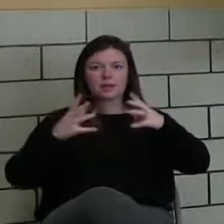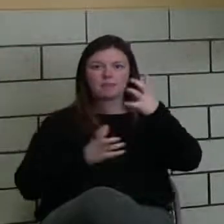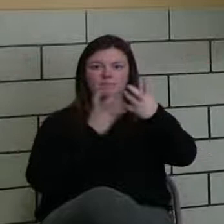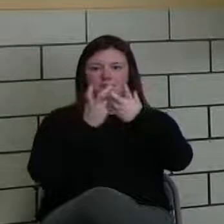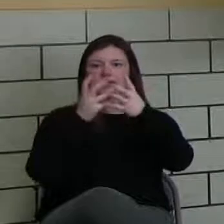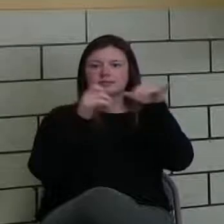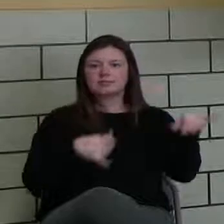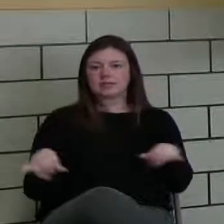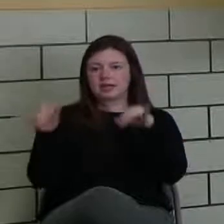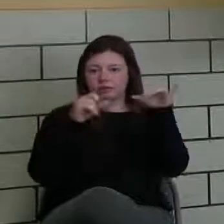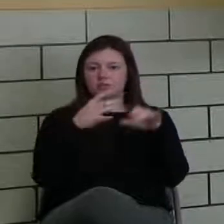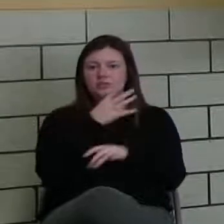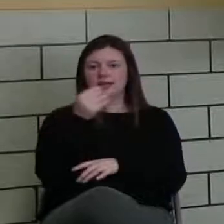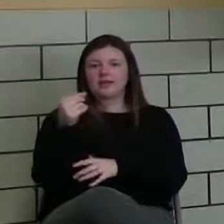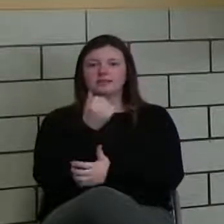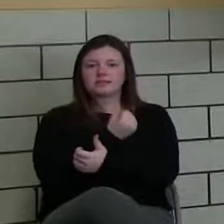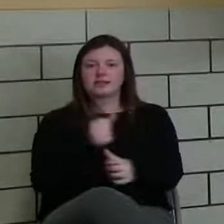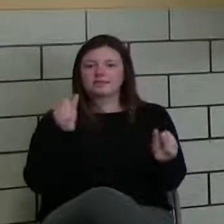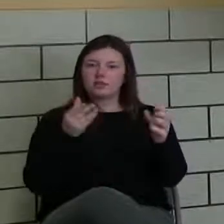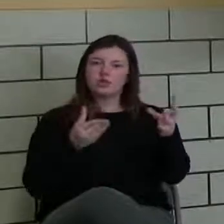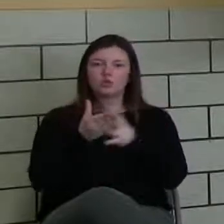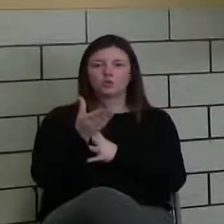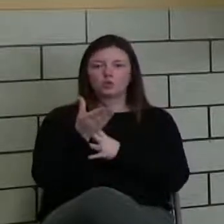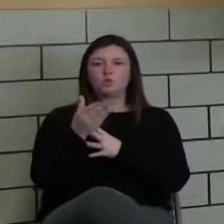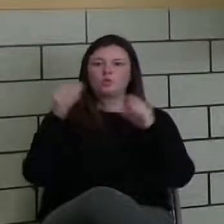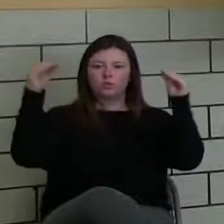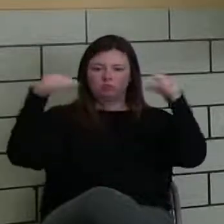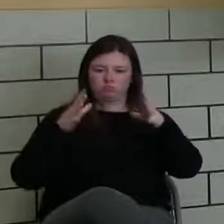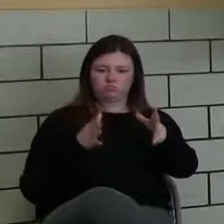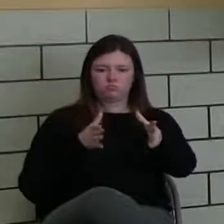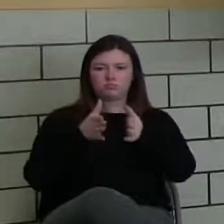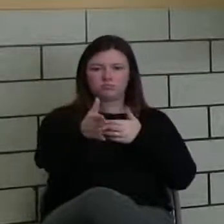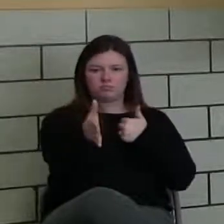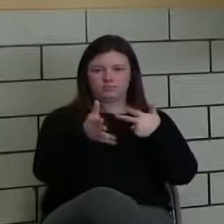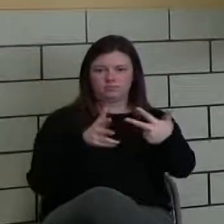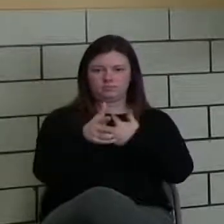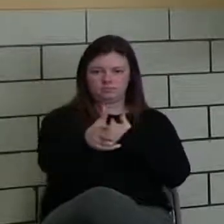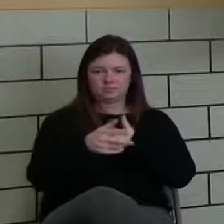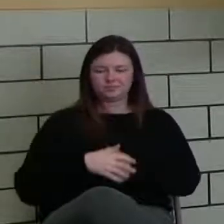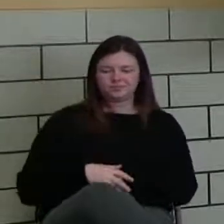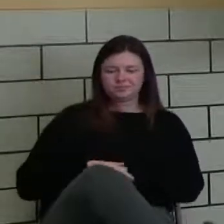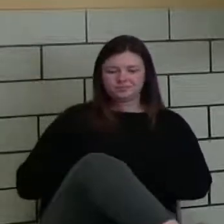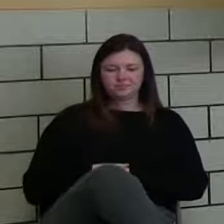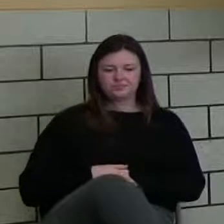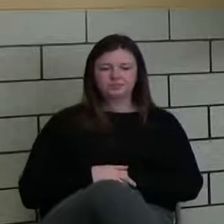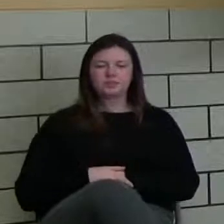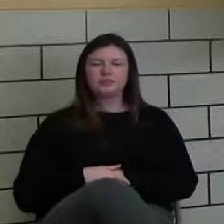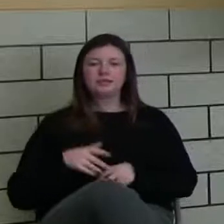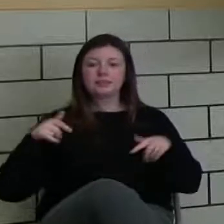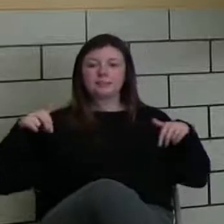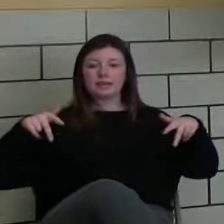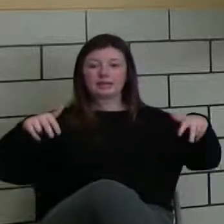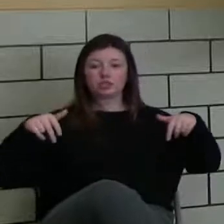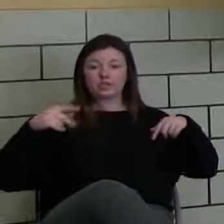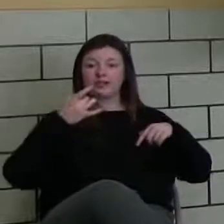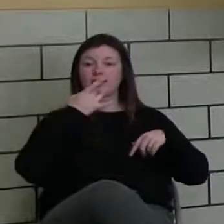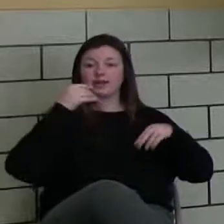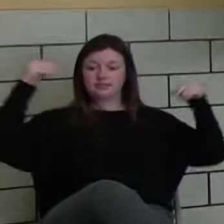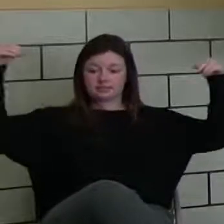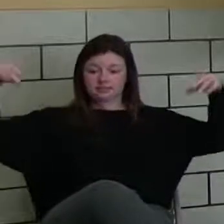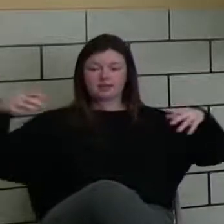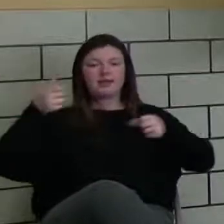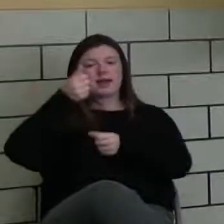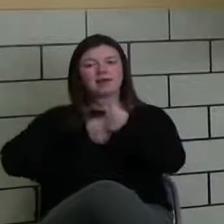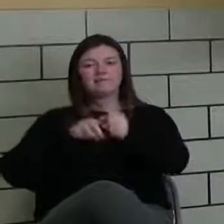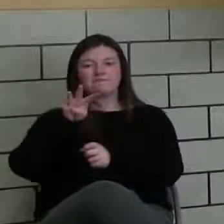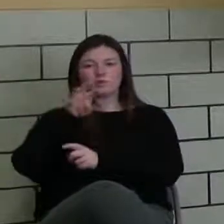the standards and the safety through the corridor. The pedestrian lights are happening, like I said, every 40 feet in that